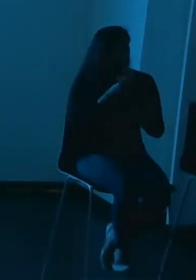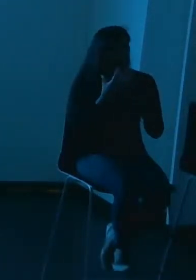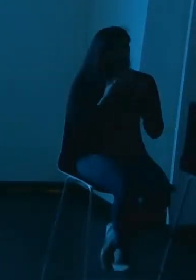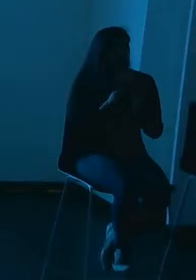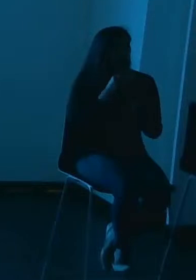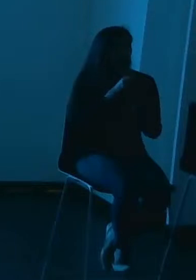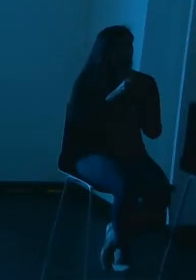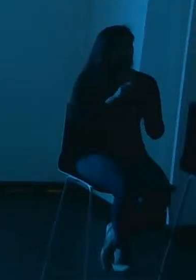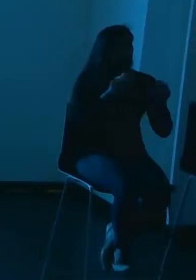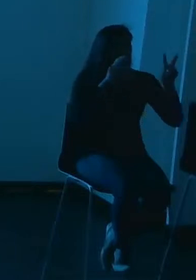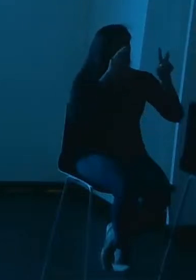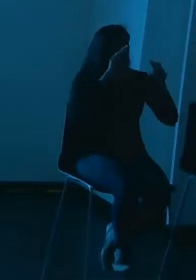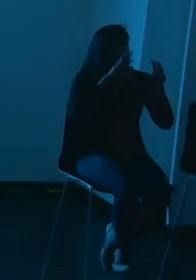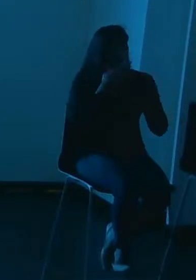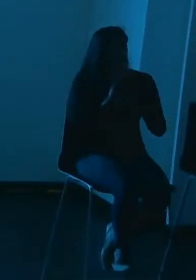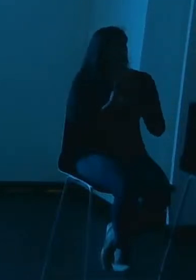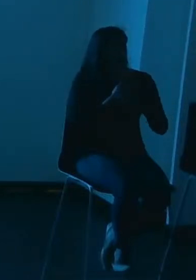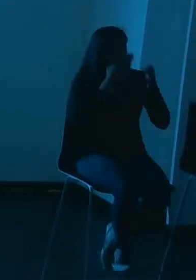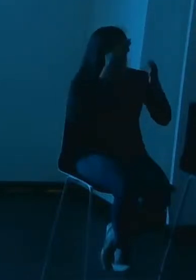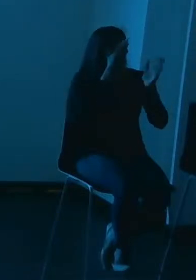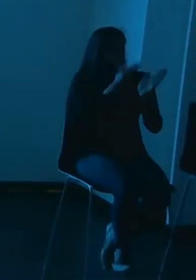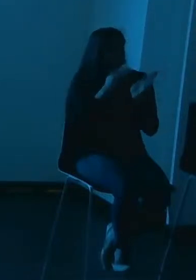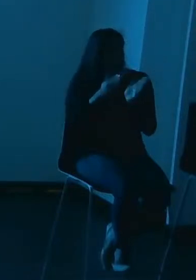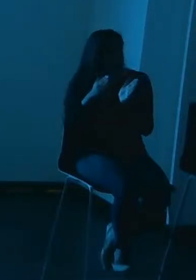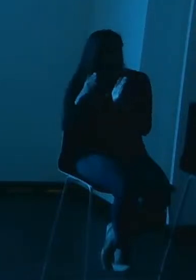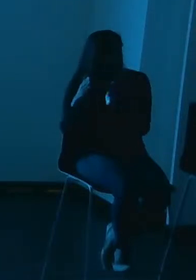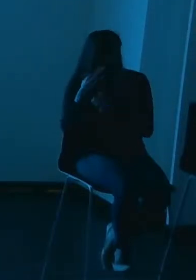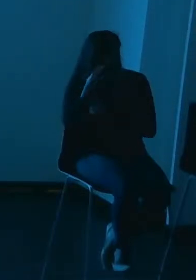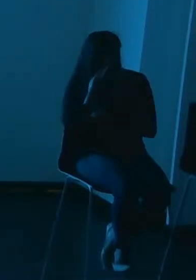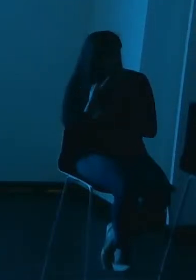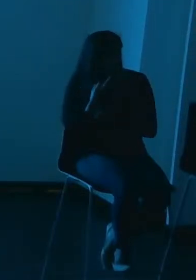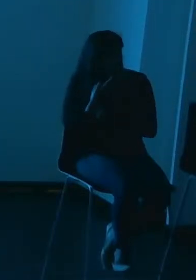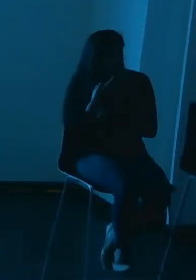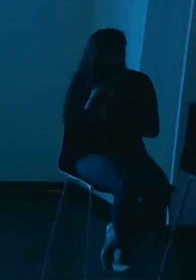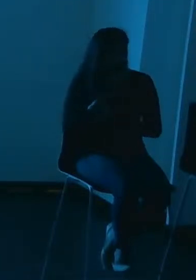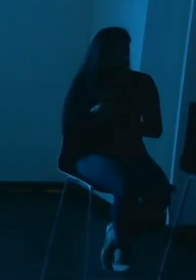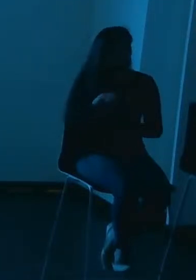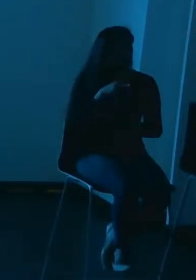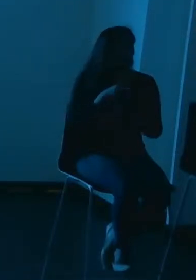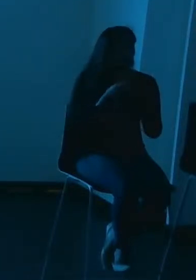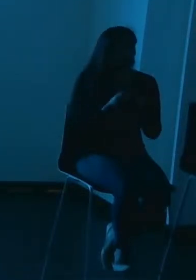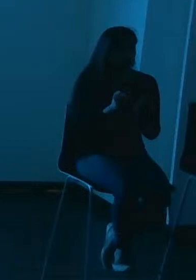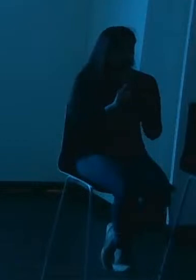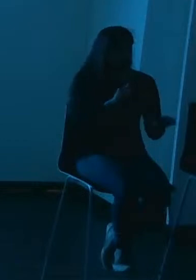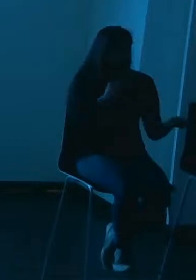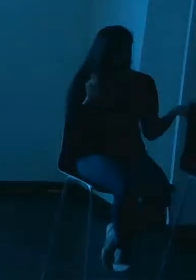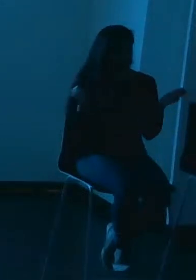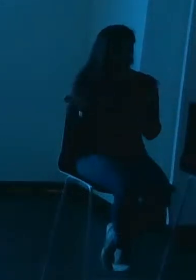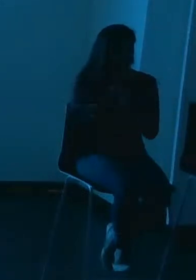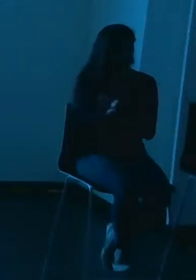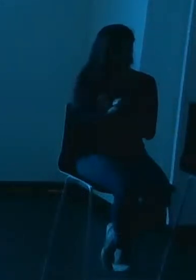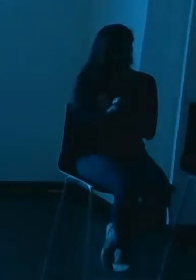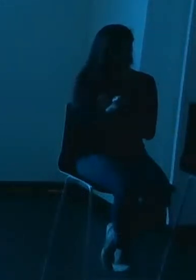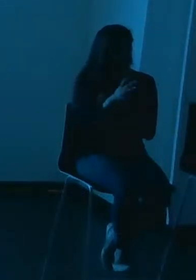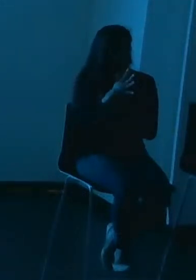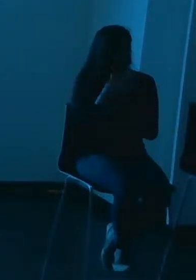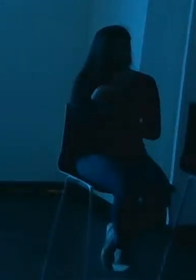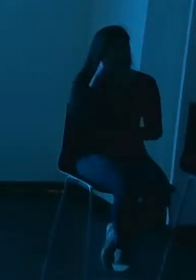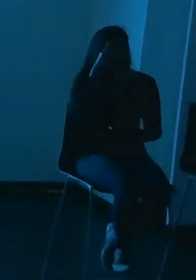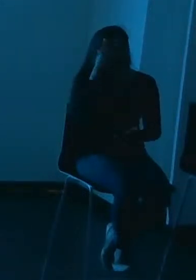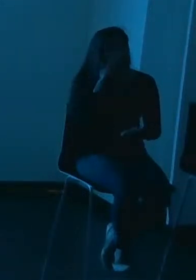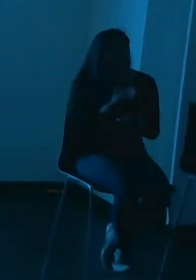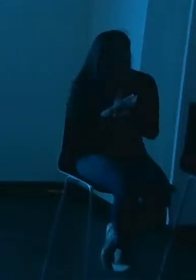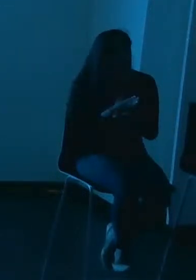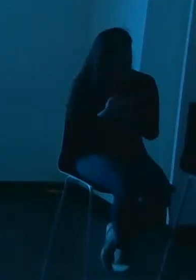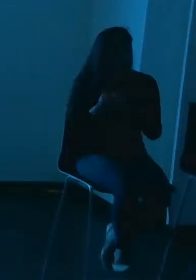busted frameworks. It does not look to change for all, only for a few. It believes in